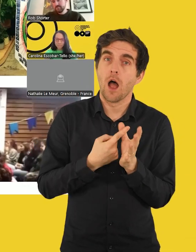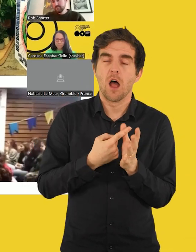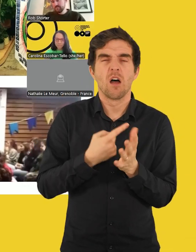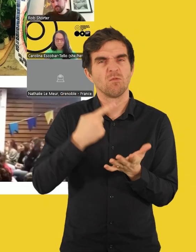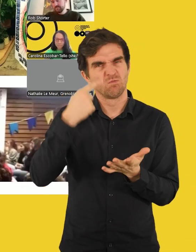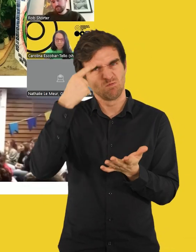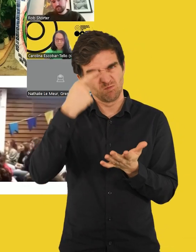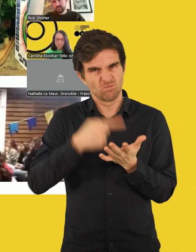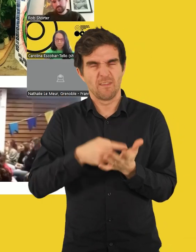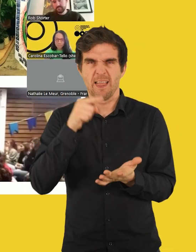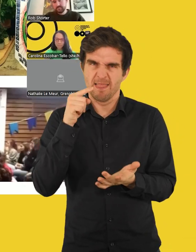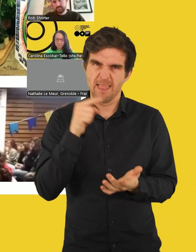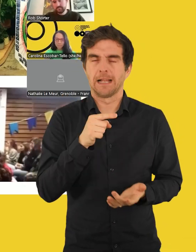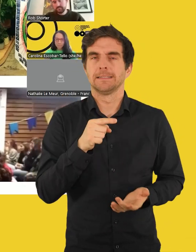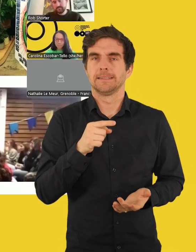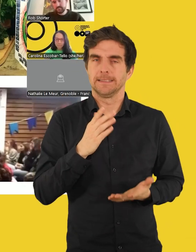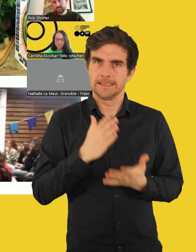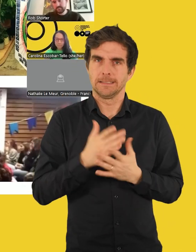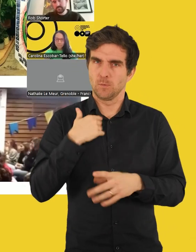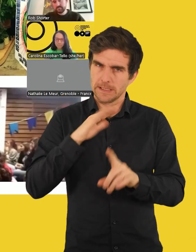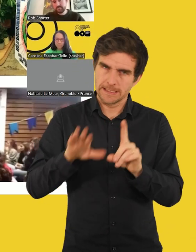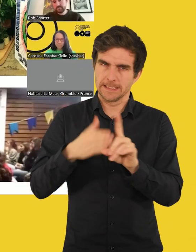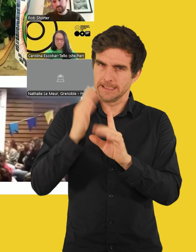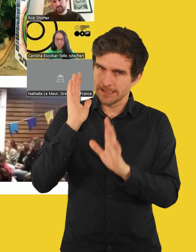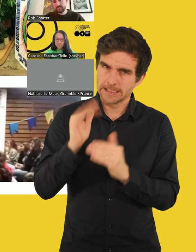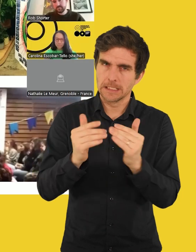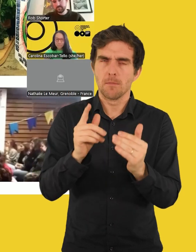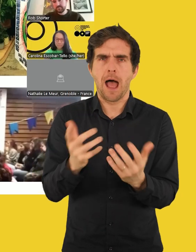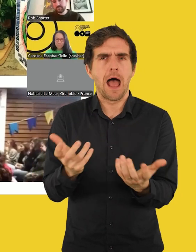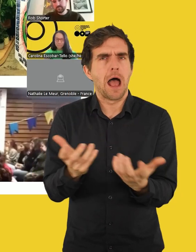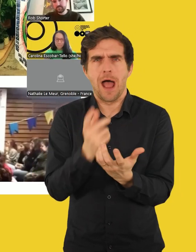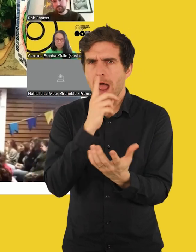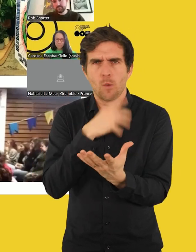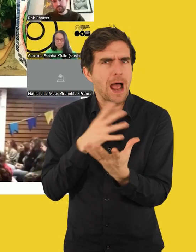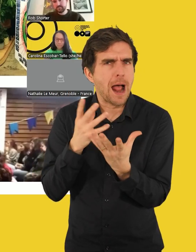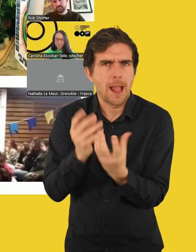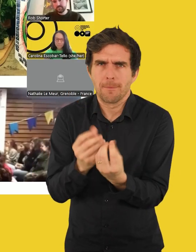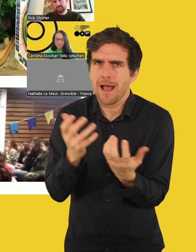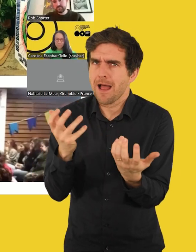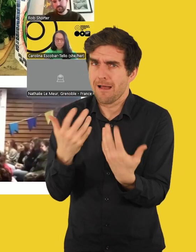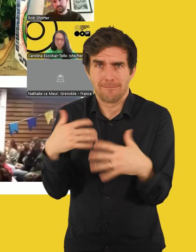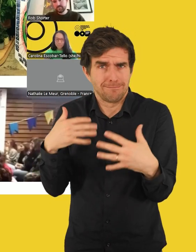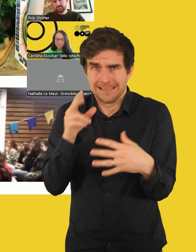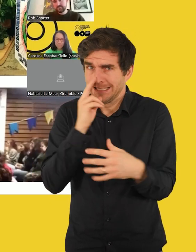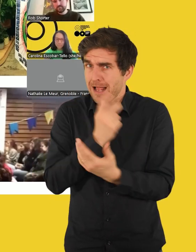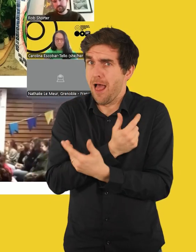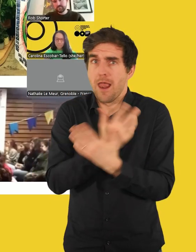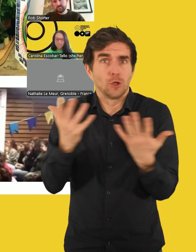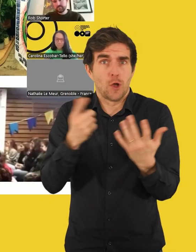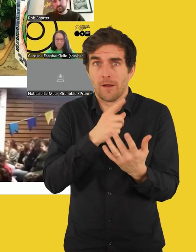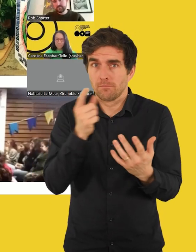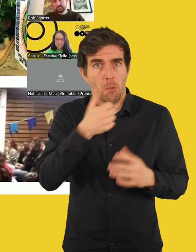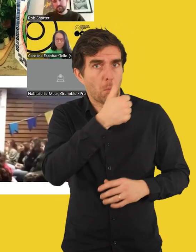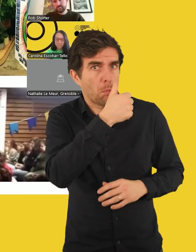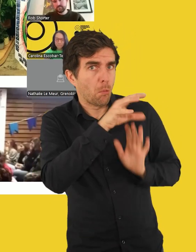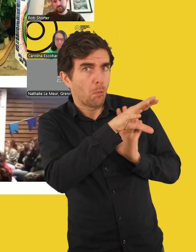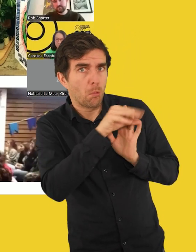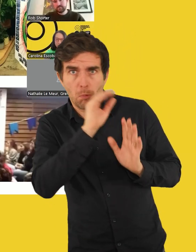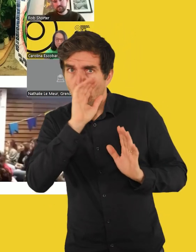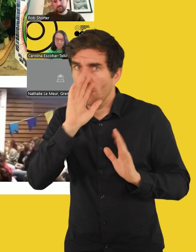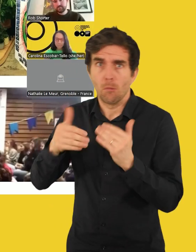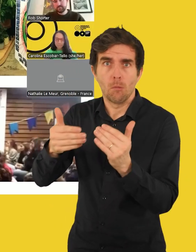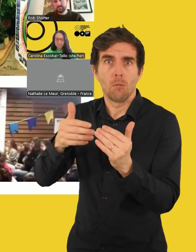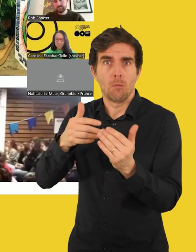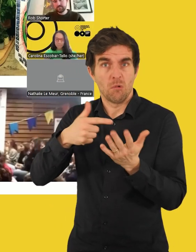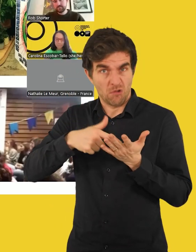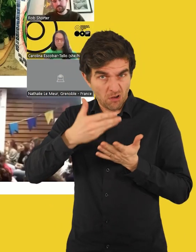decided this was calling for an organization, and we asked ourselves, how can we help these incredible pioneers turn